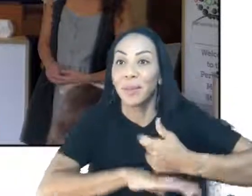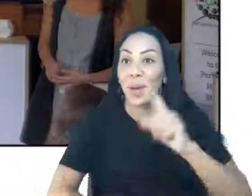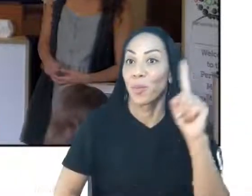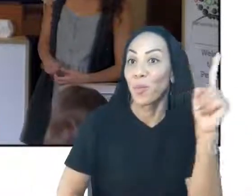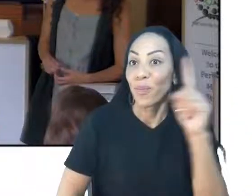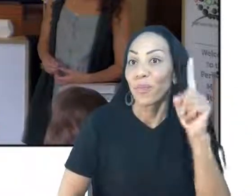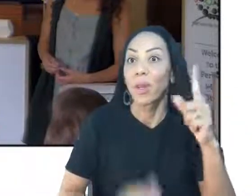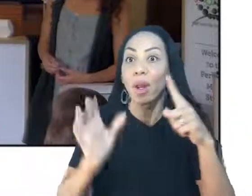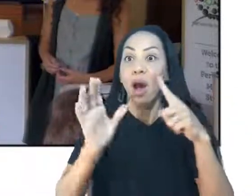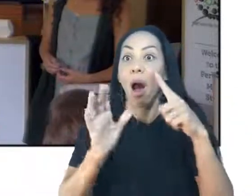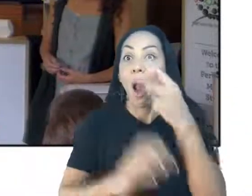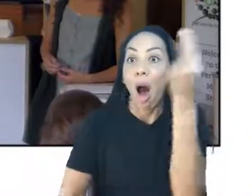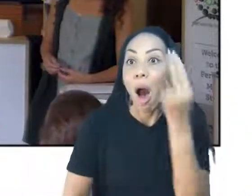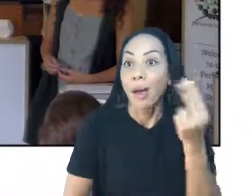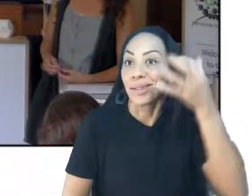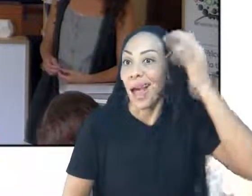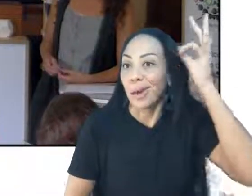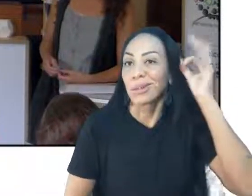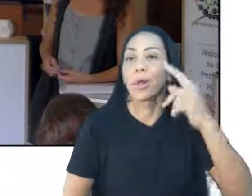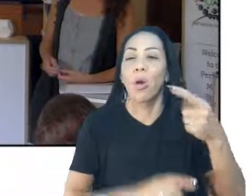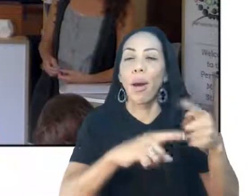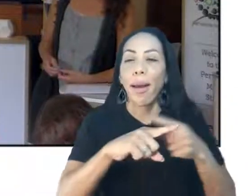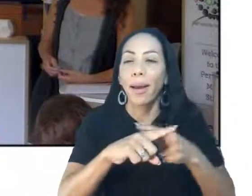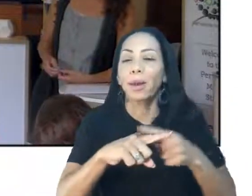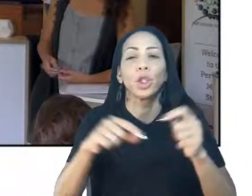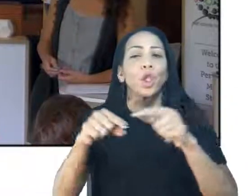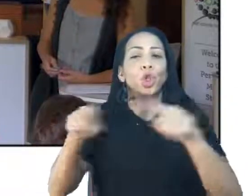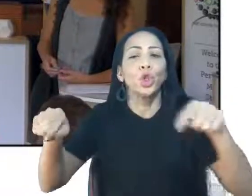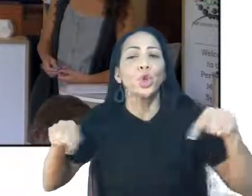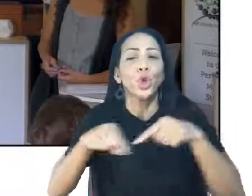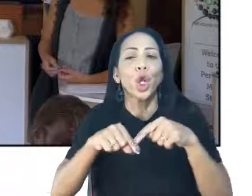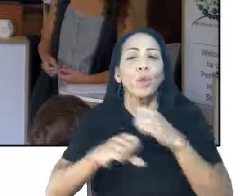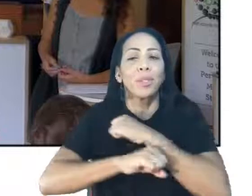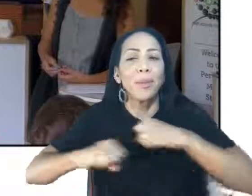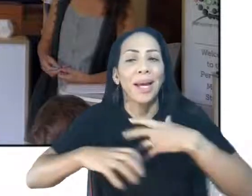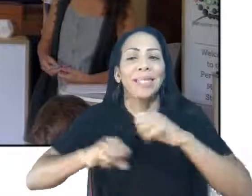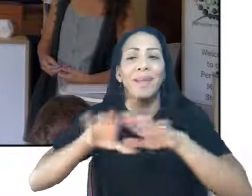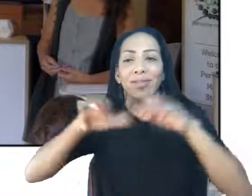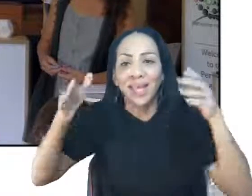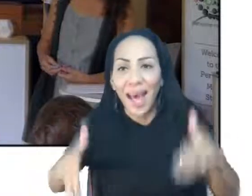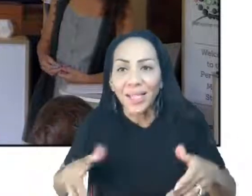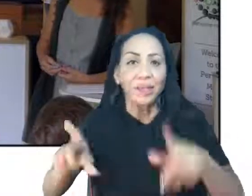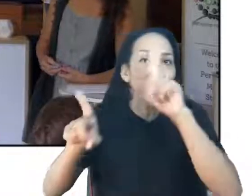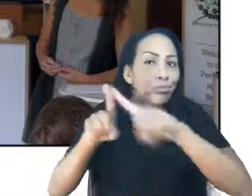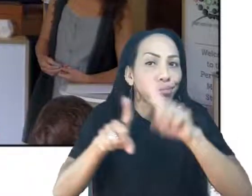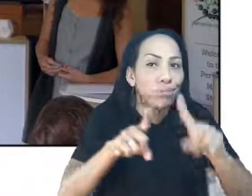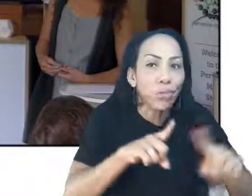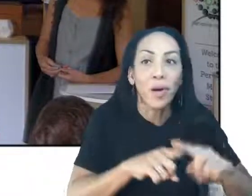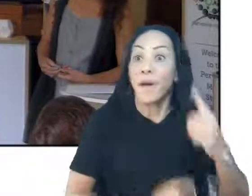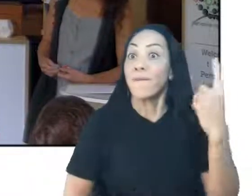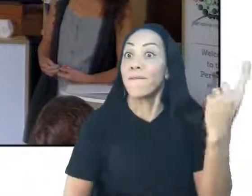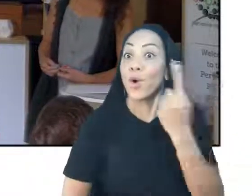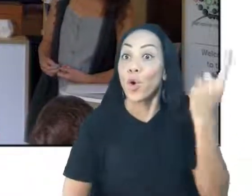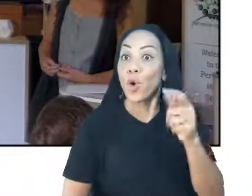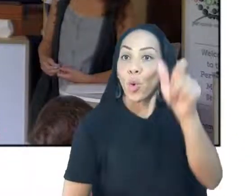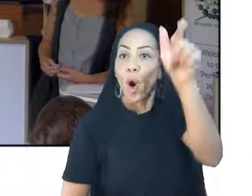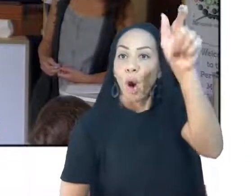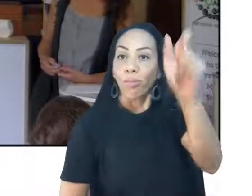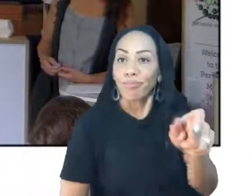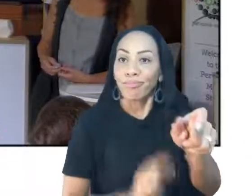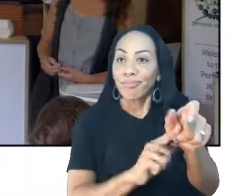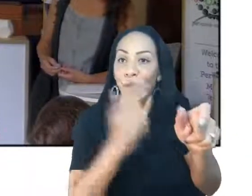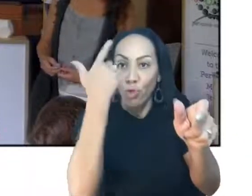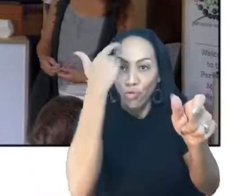what we do is we offer studio space, desks, meeting rooms, events and opportunities, all for free to our residents as part of a spirit of generosity and